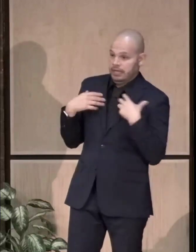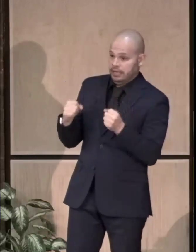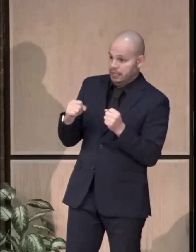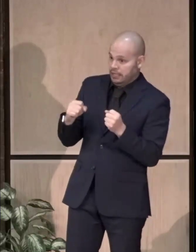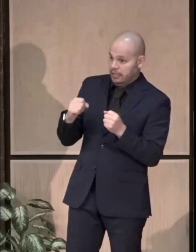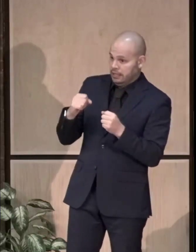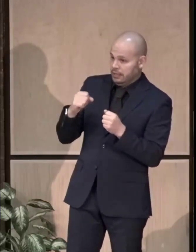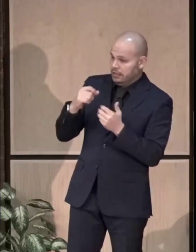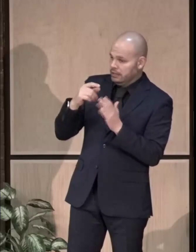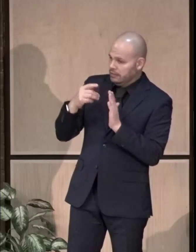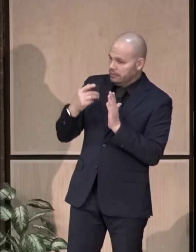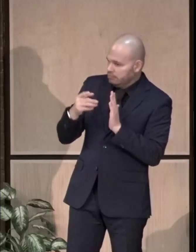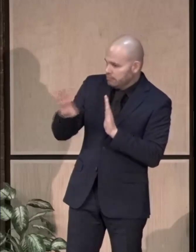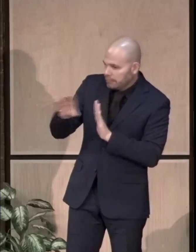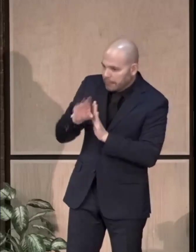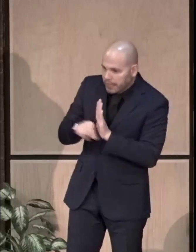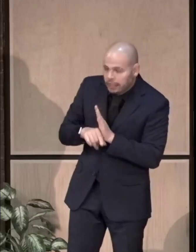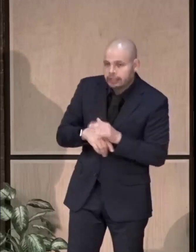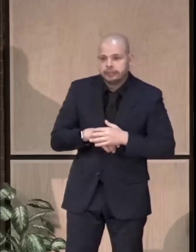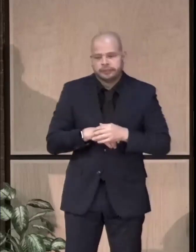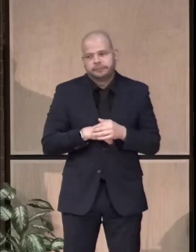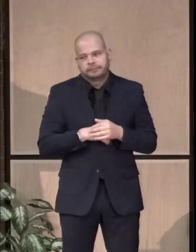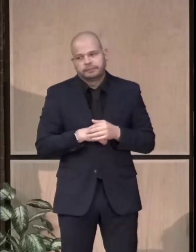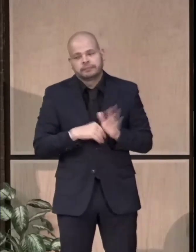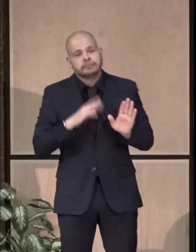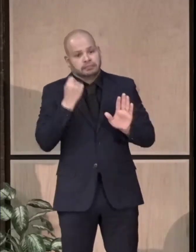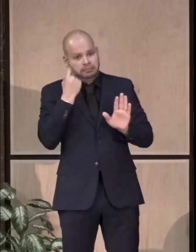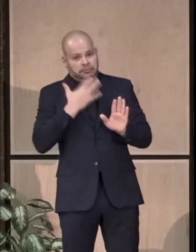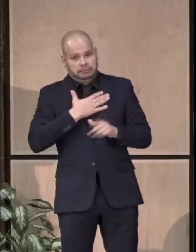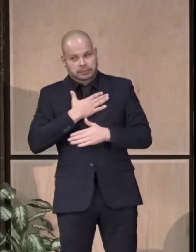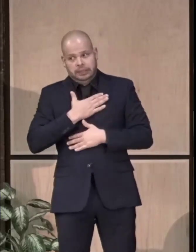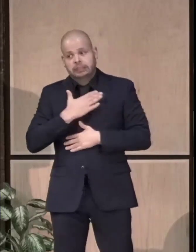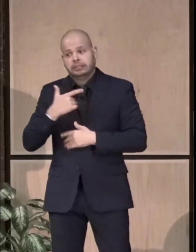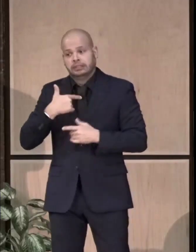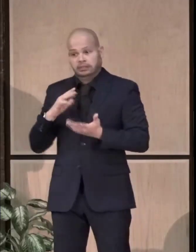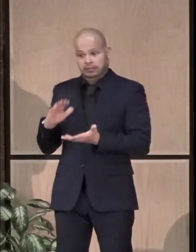From my understanding, it's a profile that's provided that's